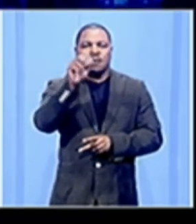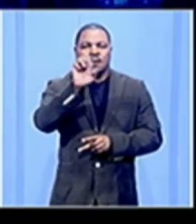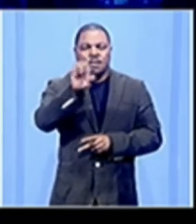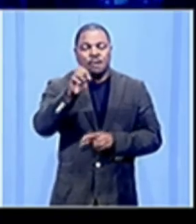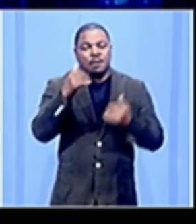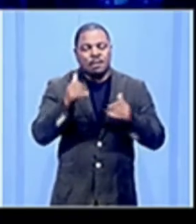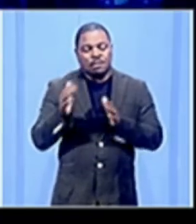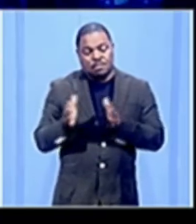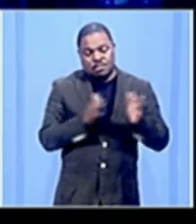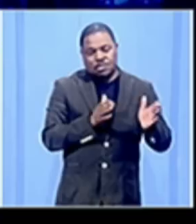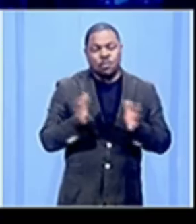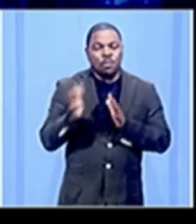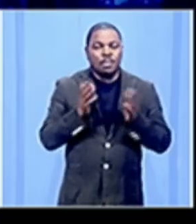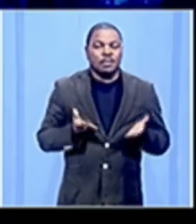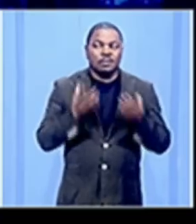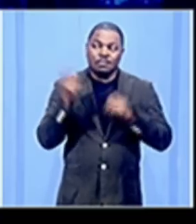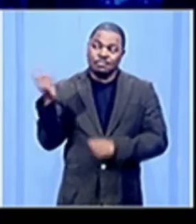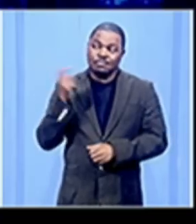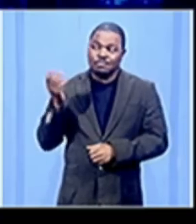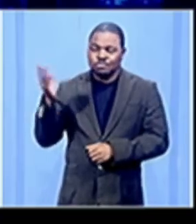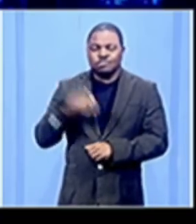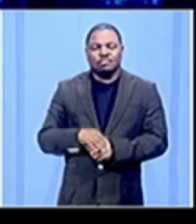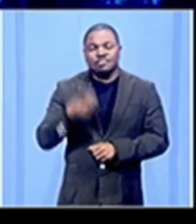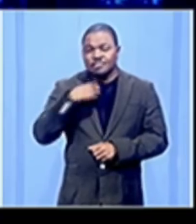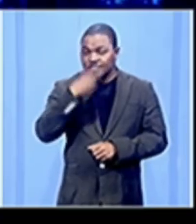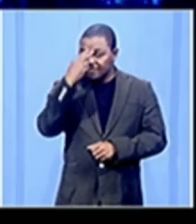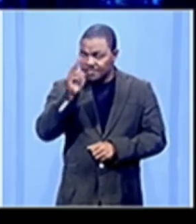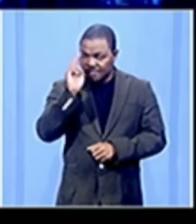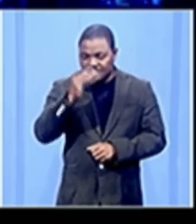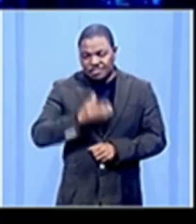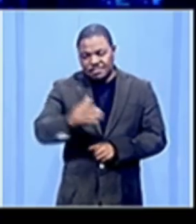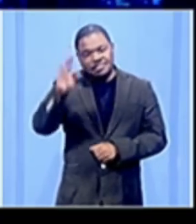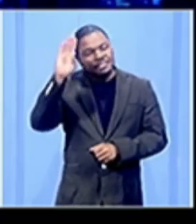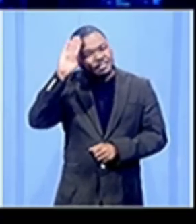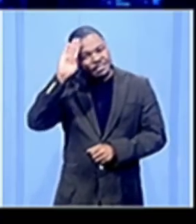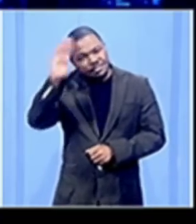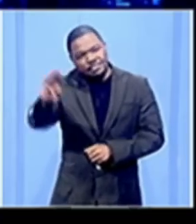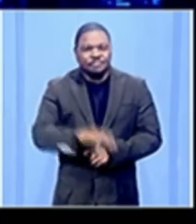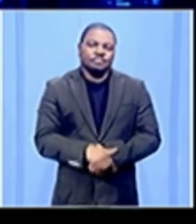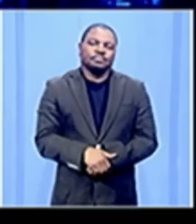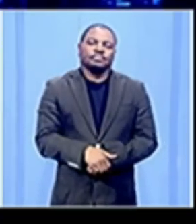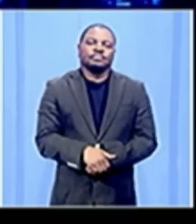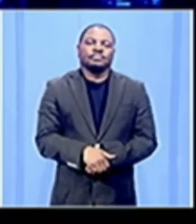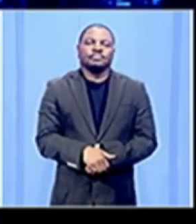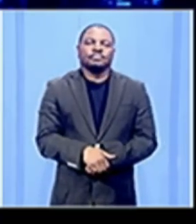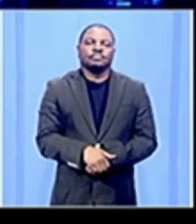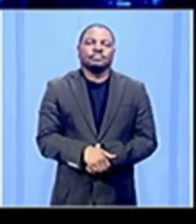jana tla re sutele ba lefapha la maemo a bosa fitlhana go e tletelang re tsho pula.